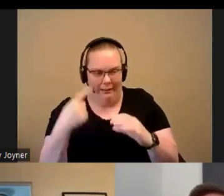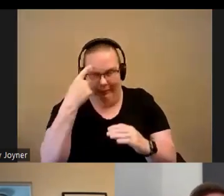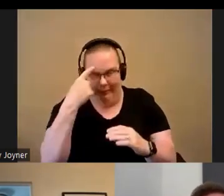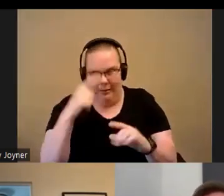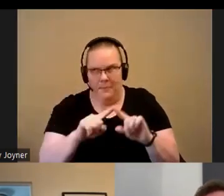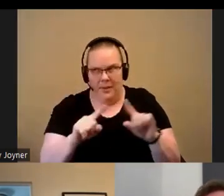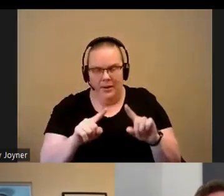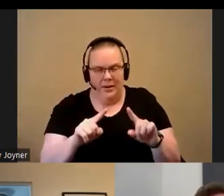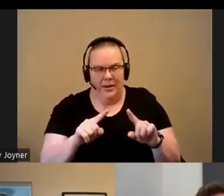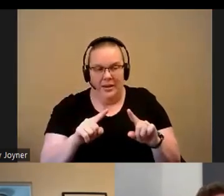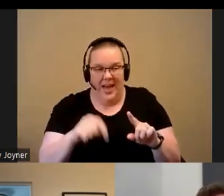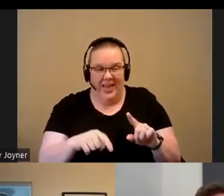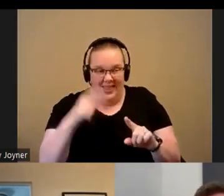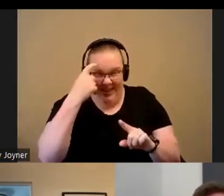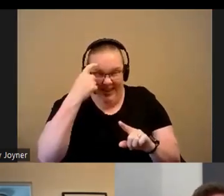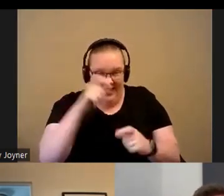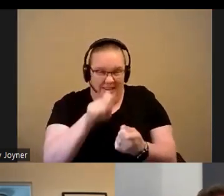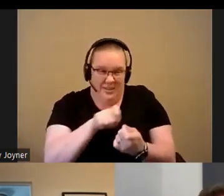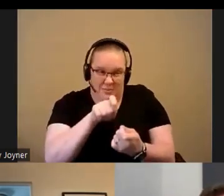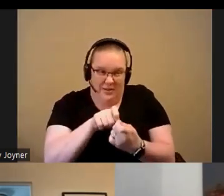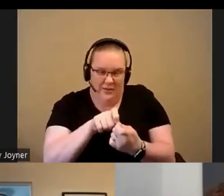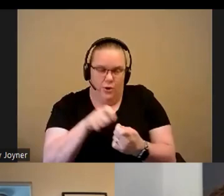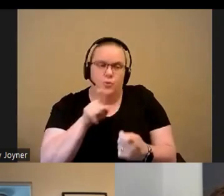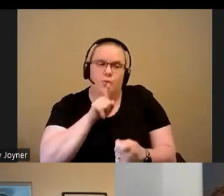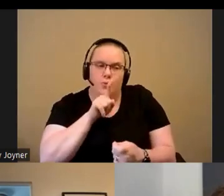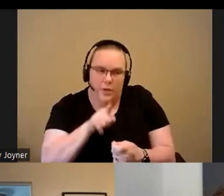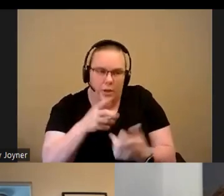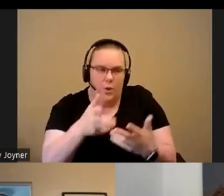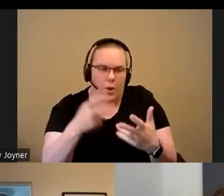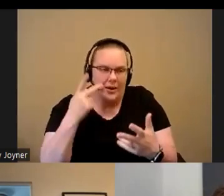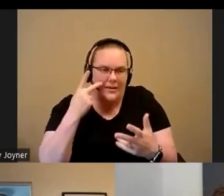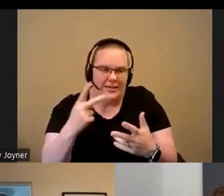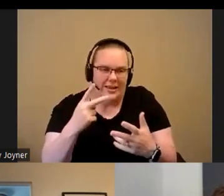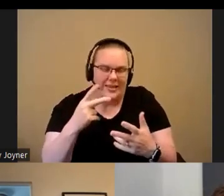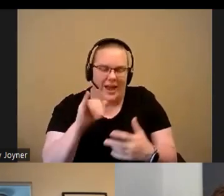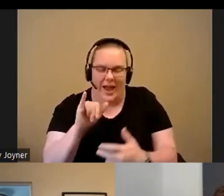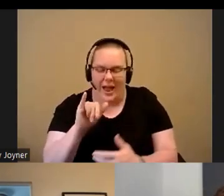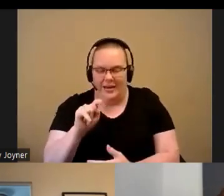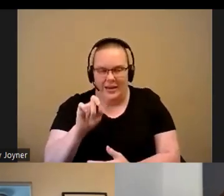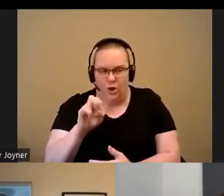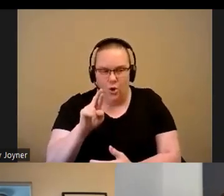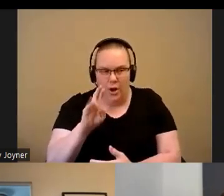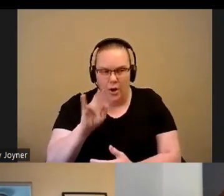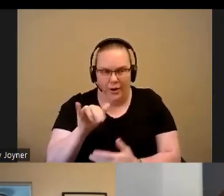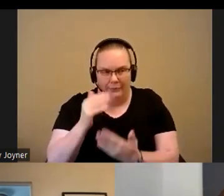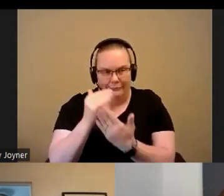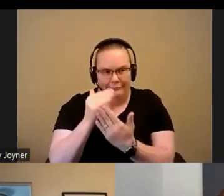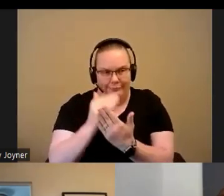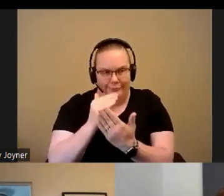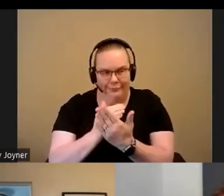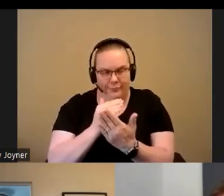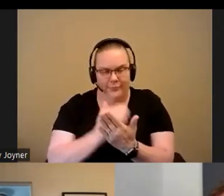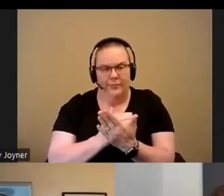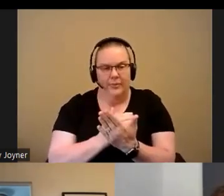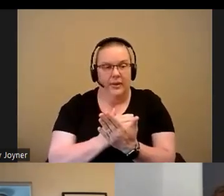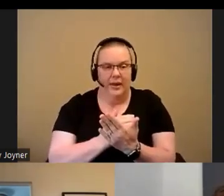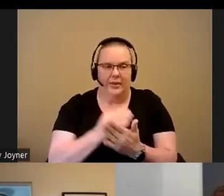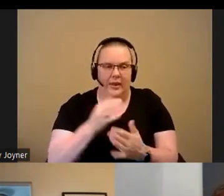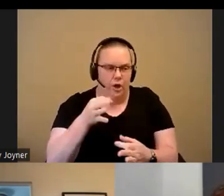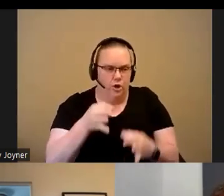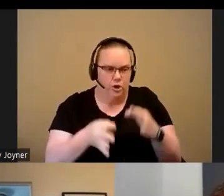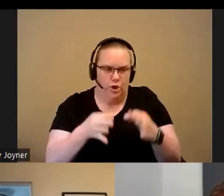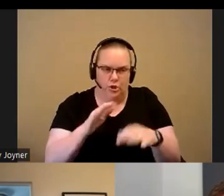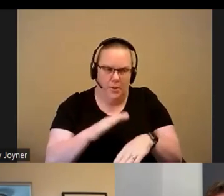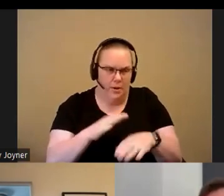but I think this is so specific, you'd really want to look at exactly what the itinerary is, and you'd have to do kind of a judgment call. It's sort of, there's no good answer to